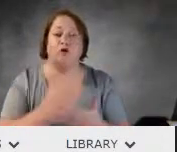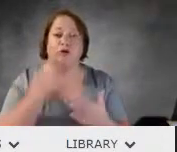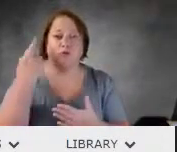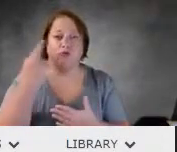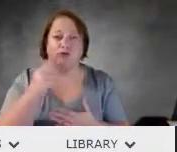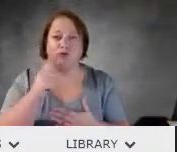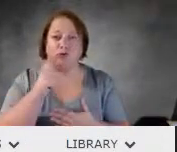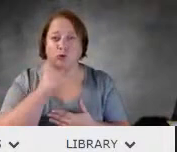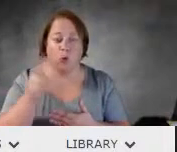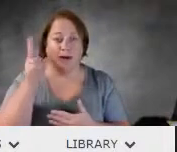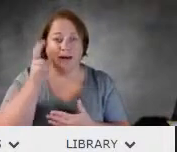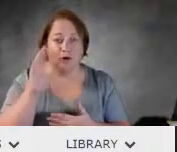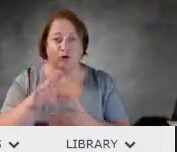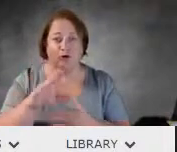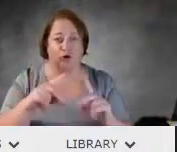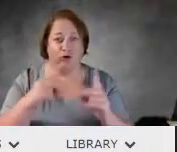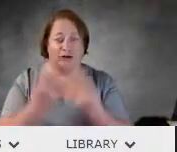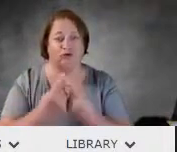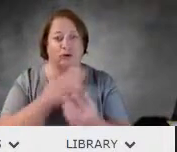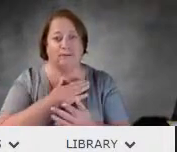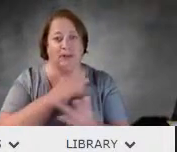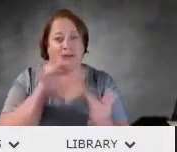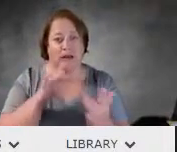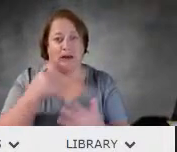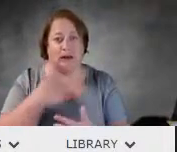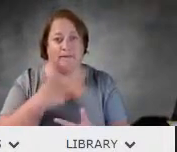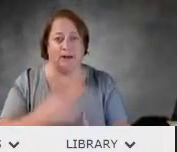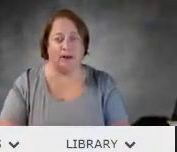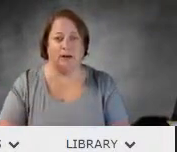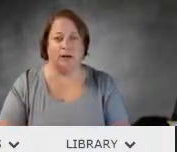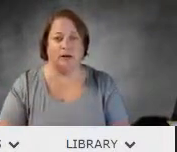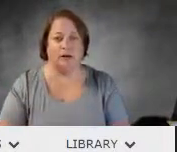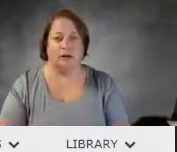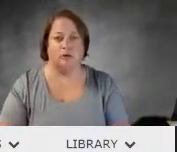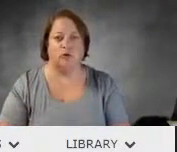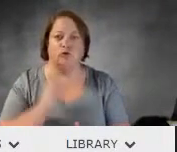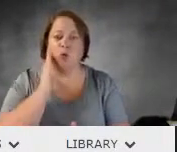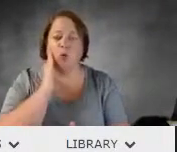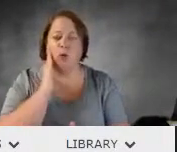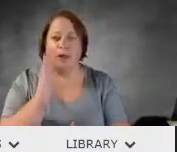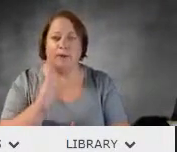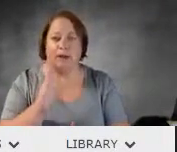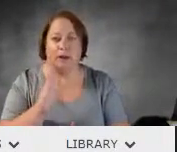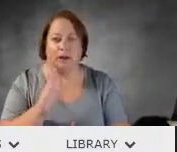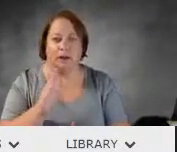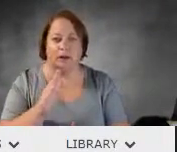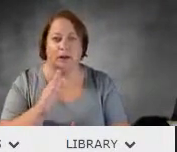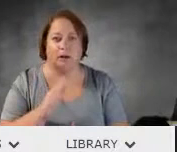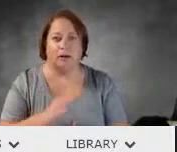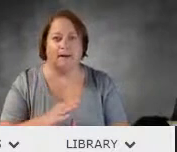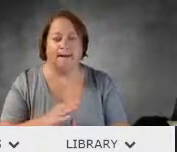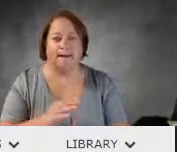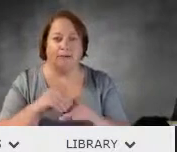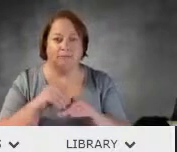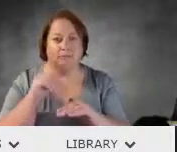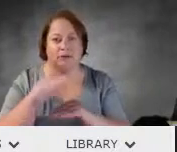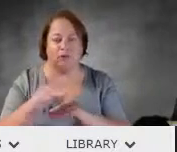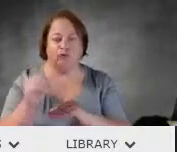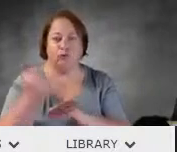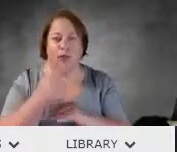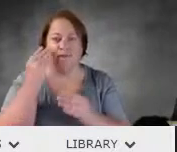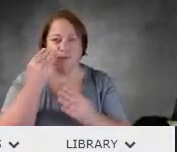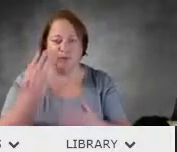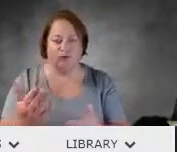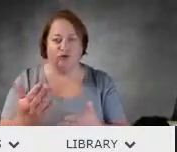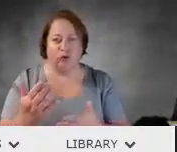don't hear it mentioned in your district, please contact me. So you'll be getting, I'll carbon each of you on the information that we send